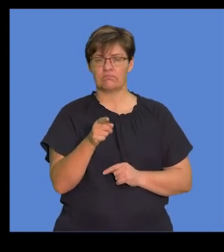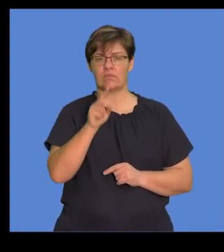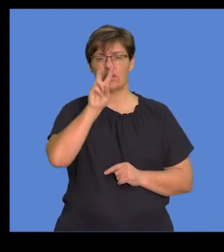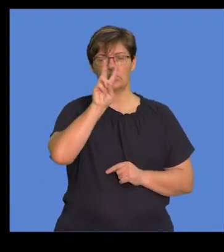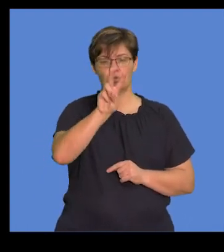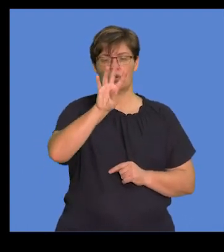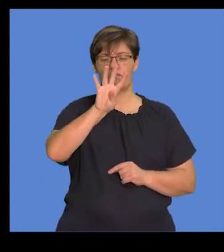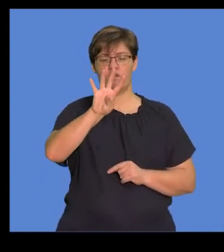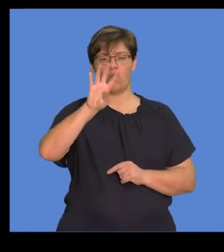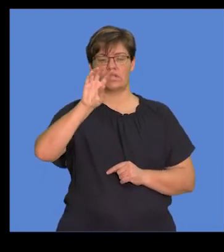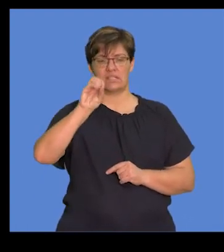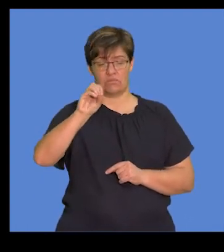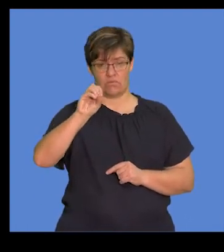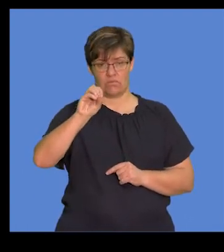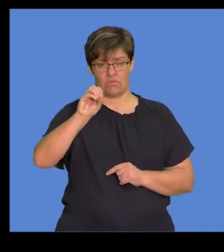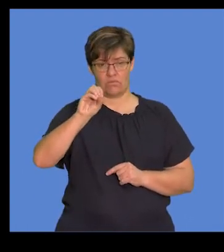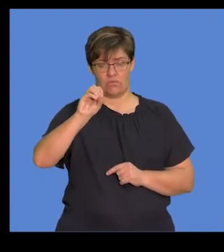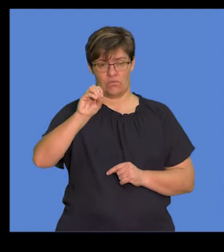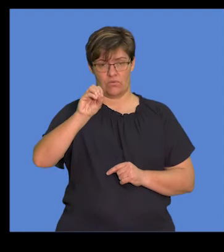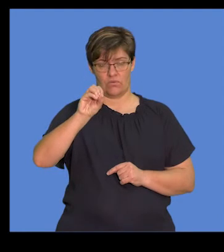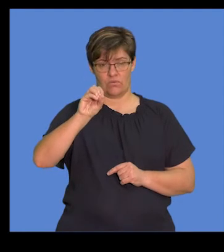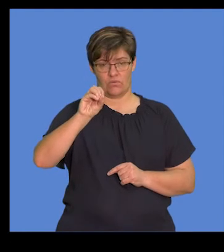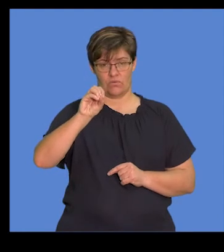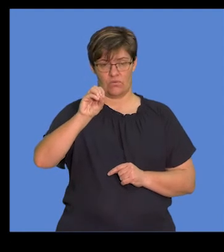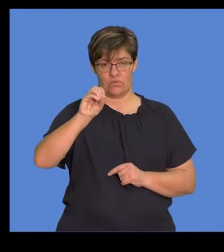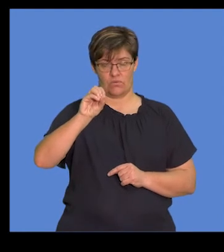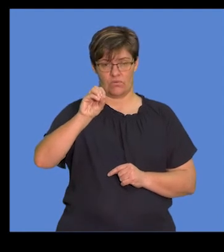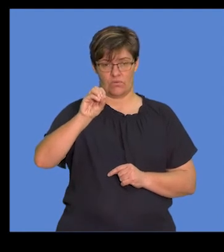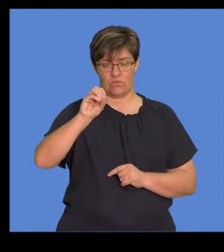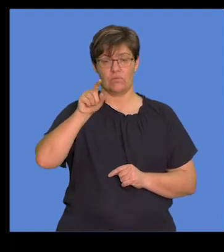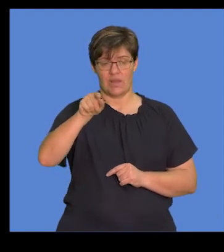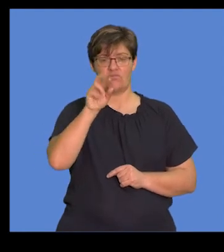actually 240. Actually, this is in